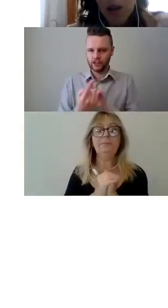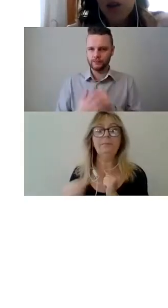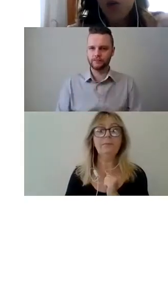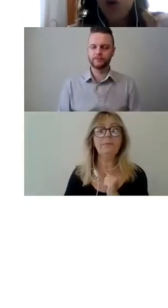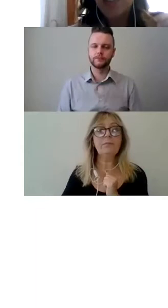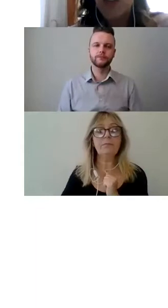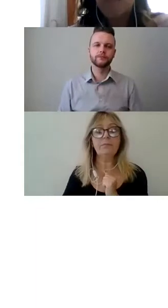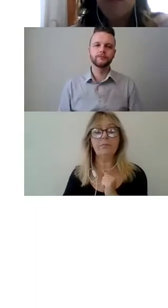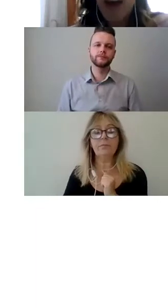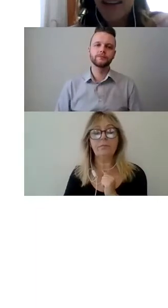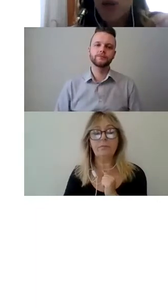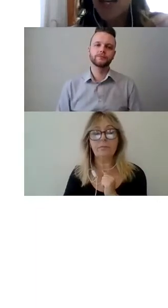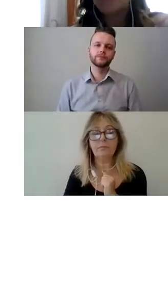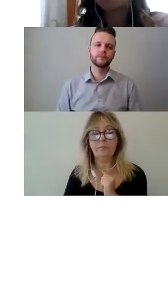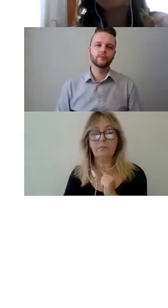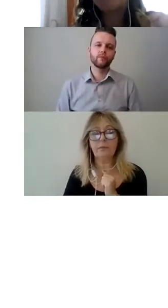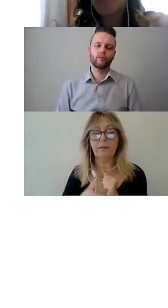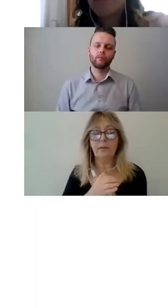Council of Europe Convention.